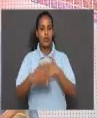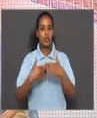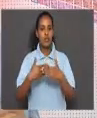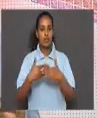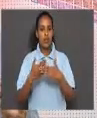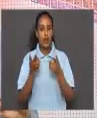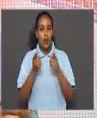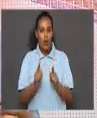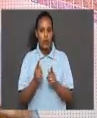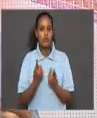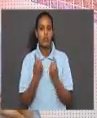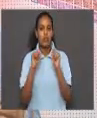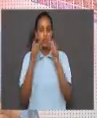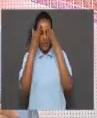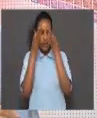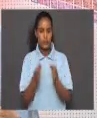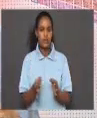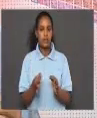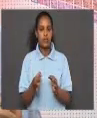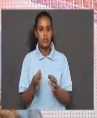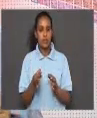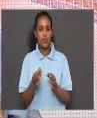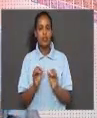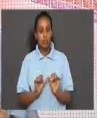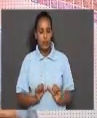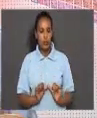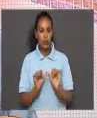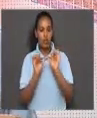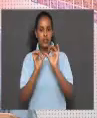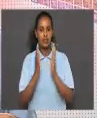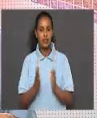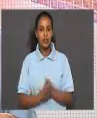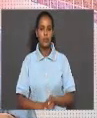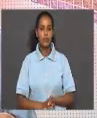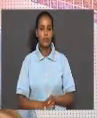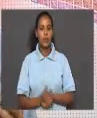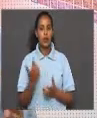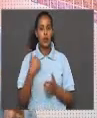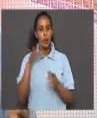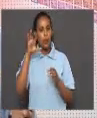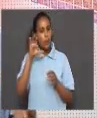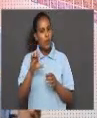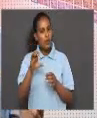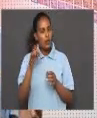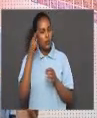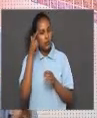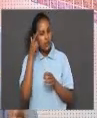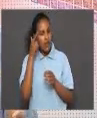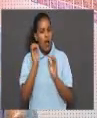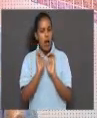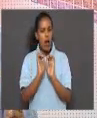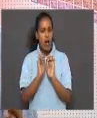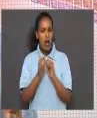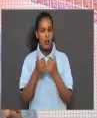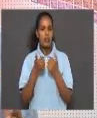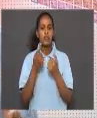process when we are trying to determine its spontaneity. We must also consider